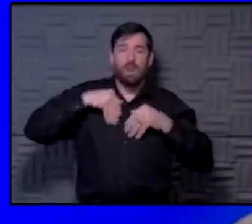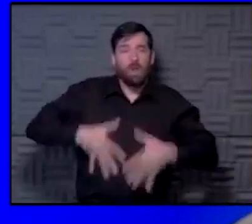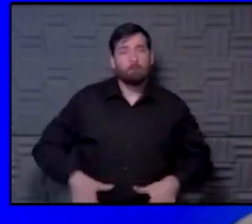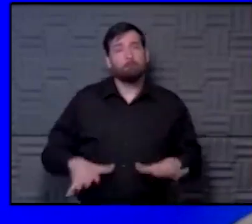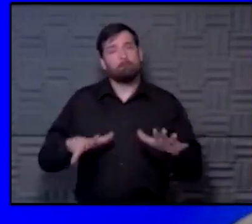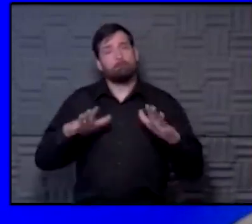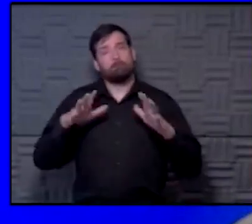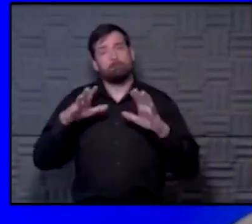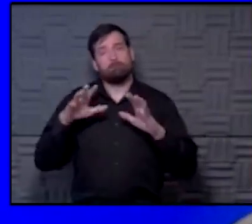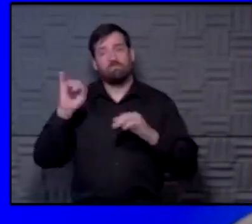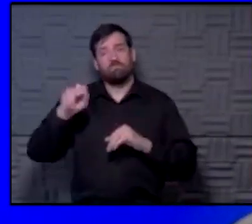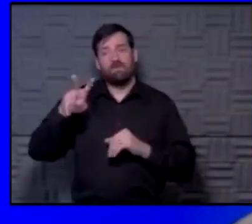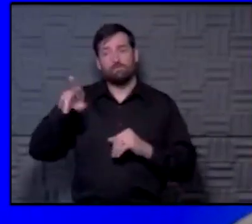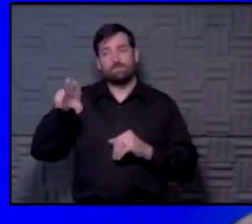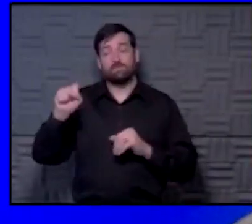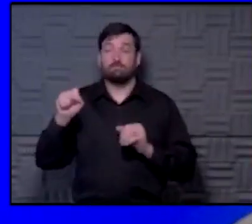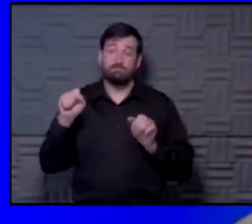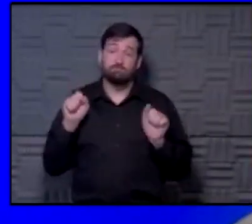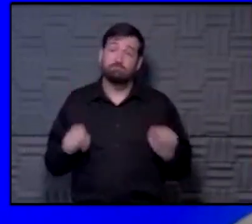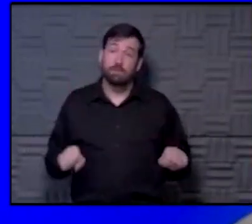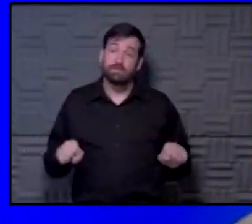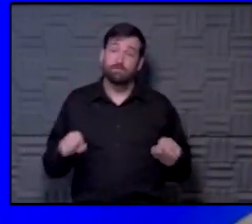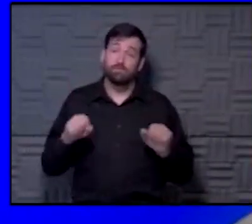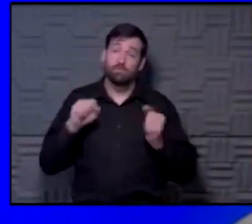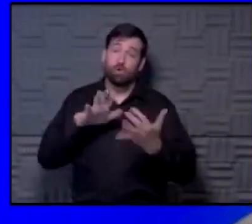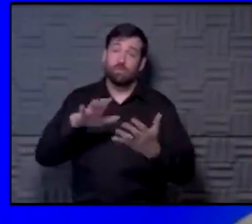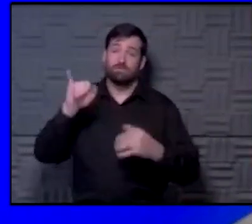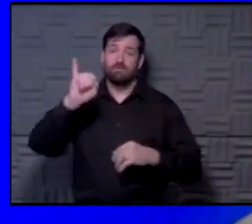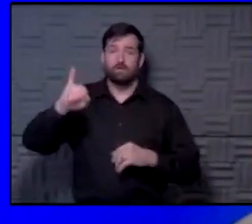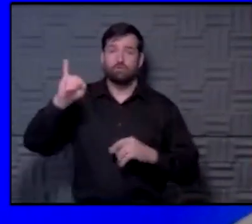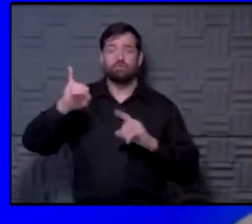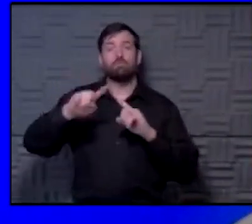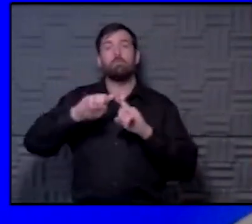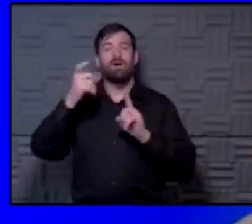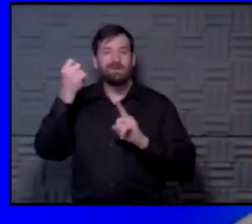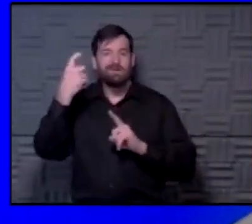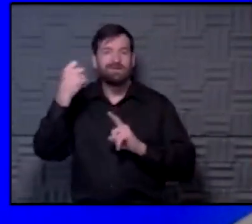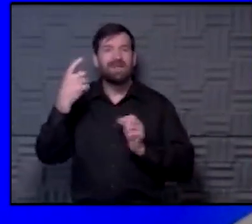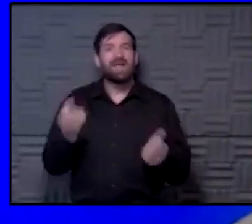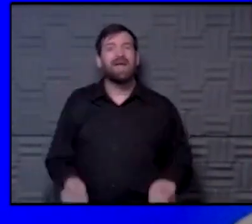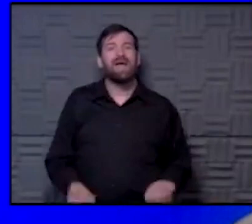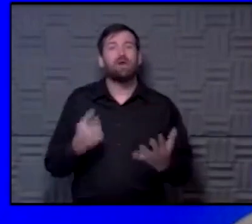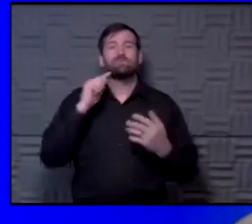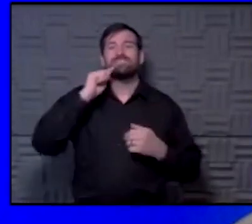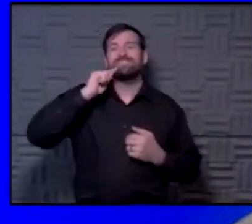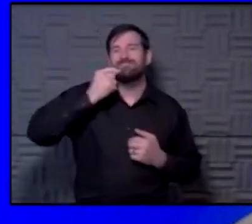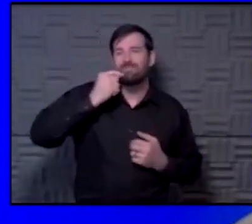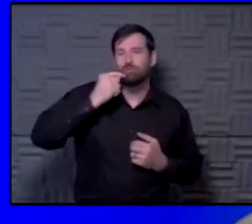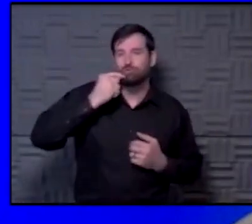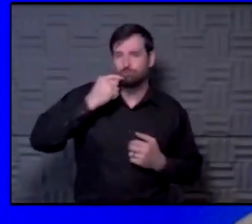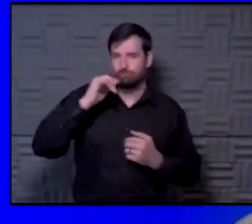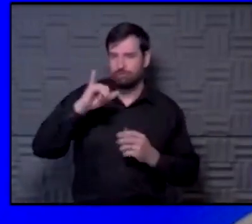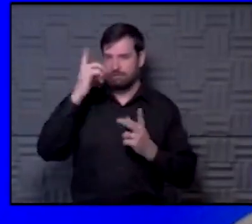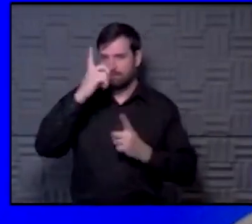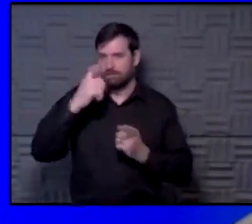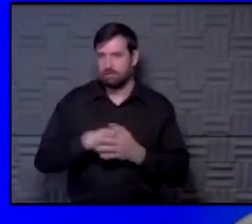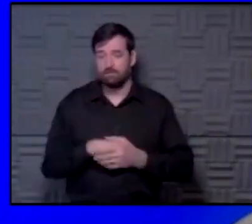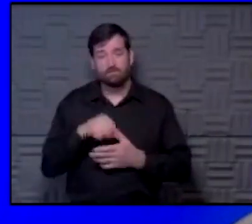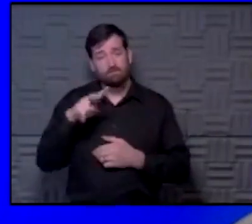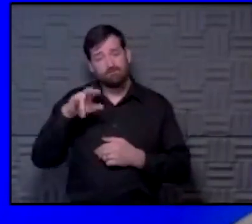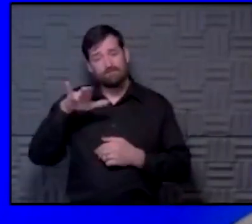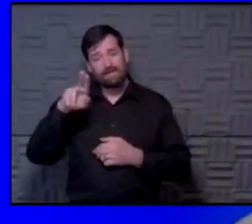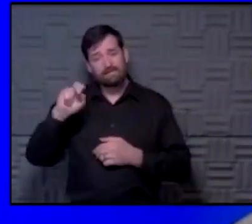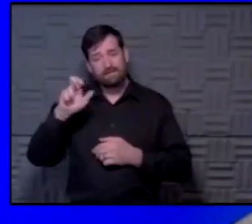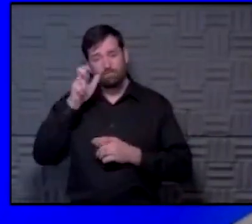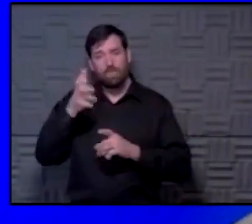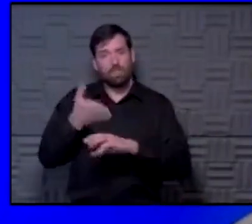tract, it will probably cause infection. What we are worried about is what is that spectrum of disease. So these vaccines will definitely cause